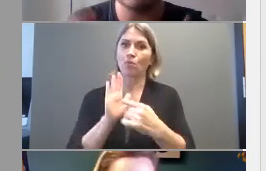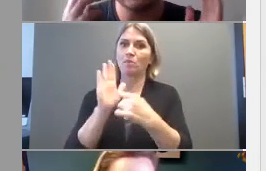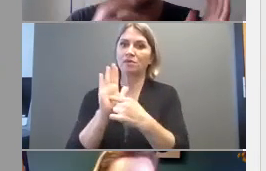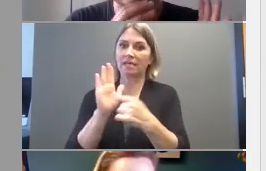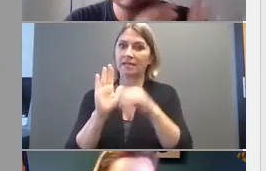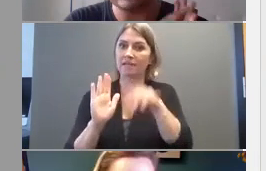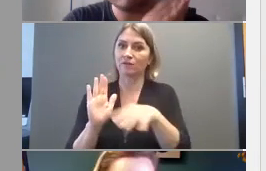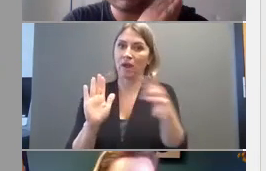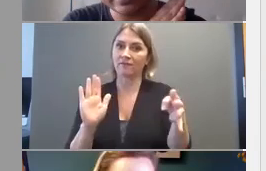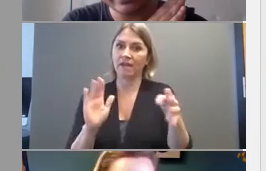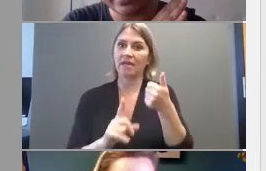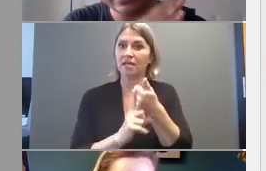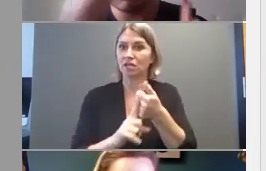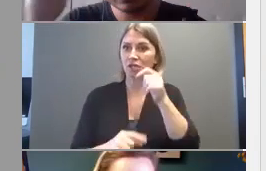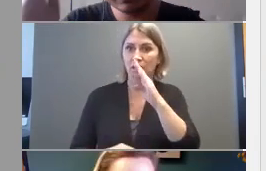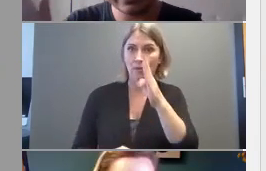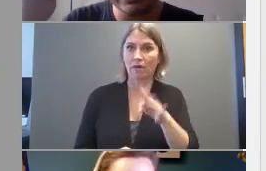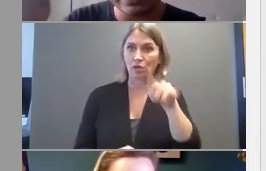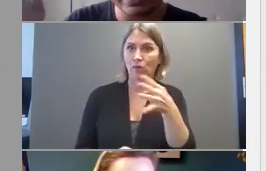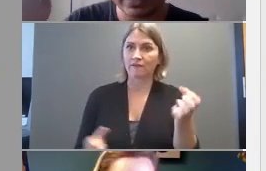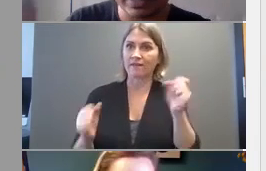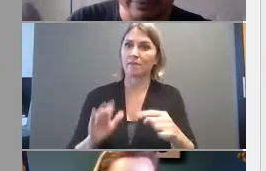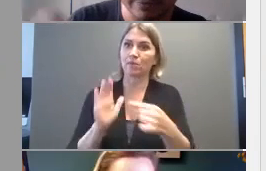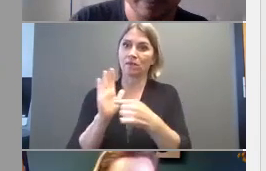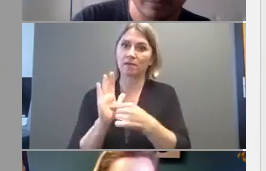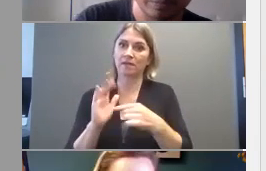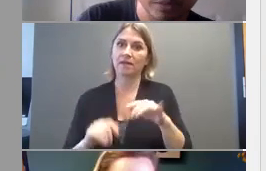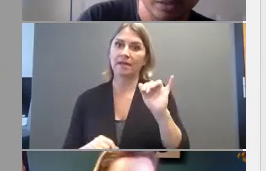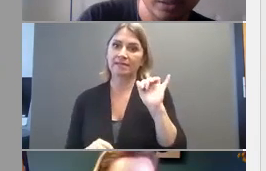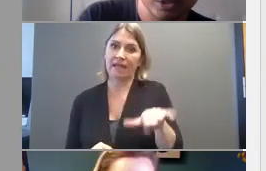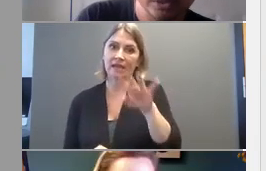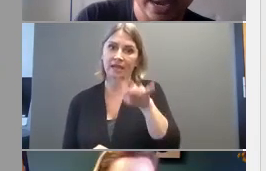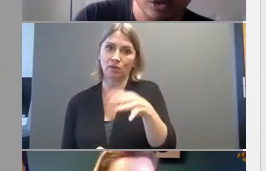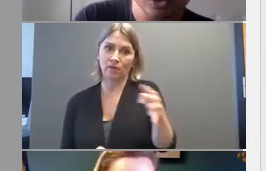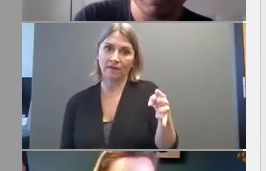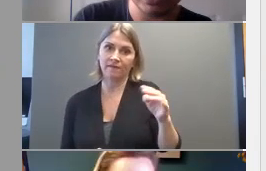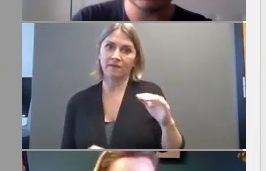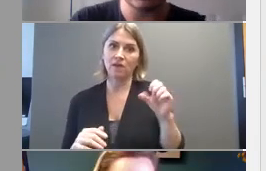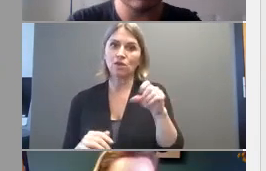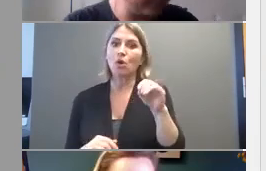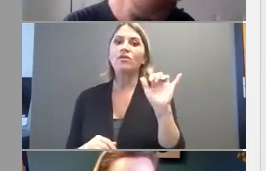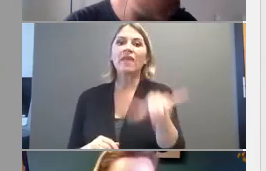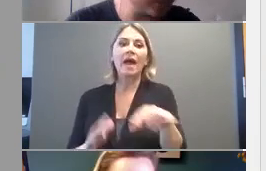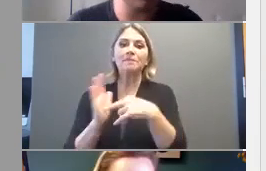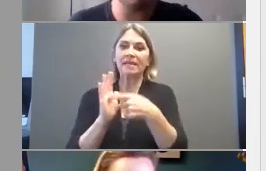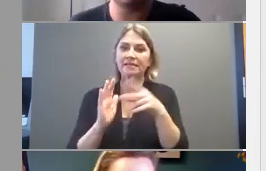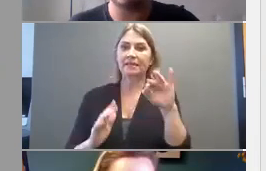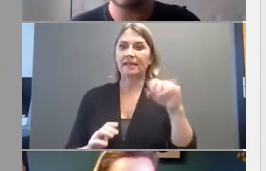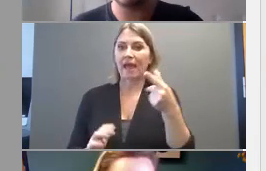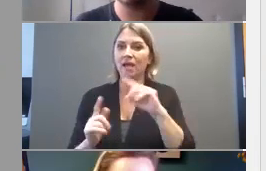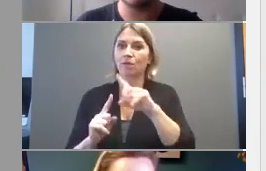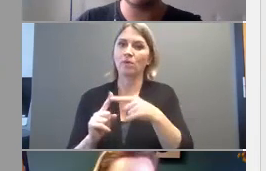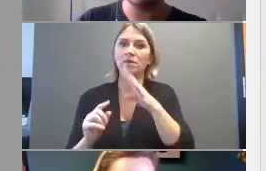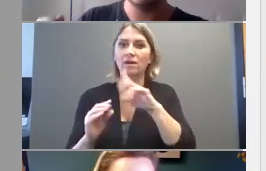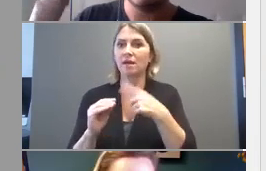graph, then every directed graph can be represented as a directed acyclic graph. So that also means that when we are talking about